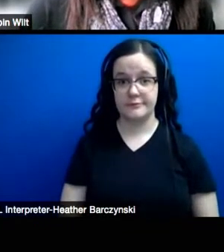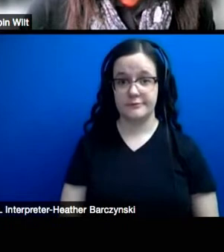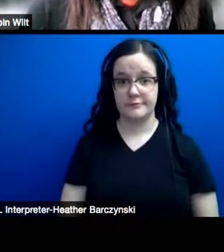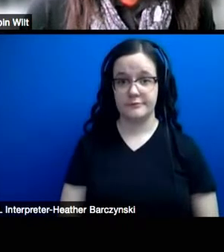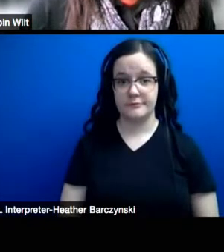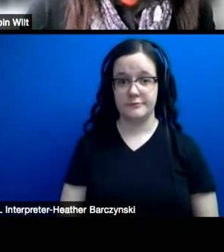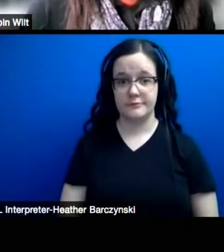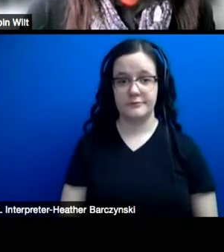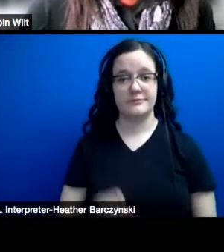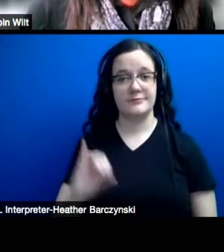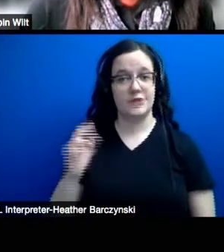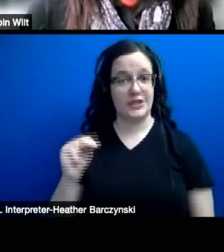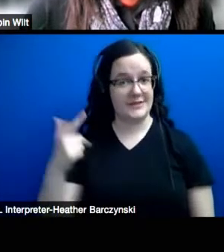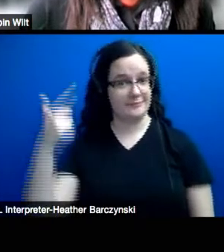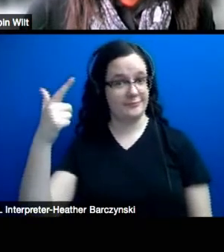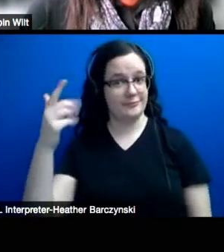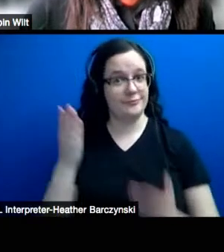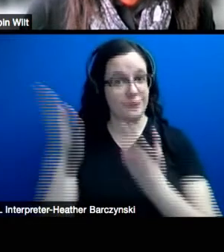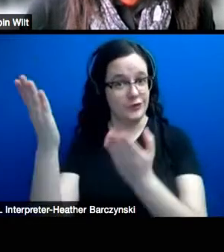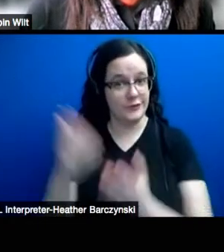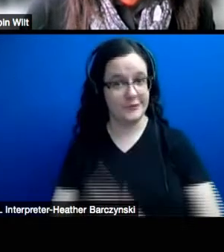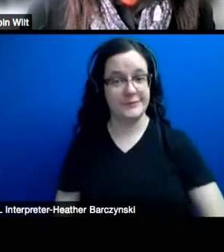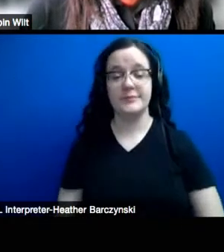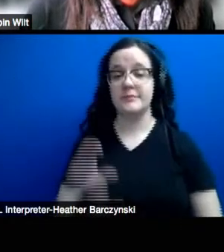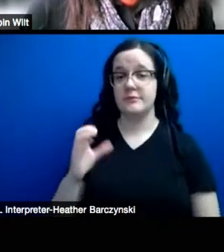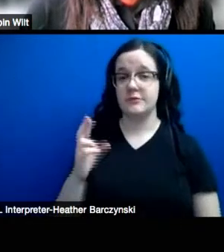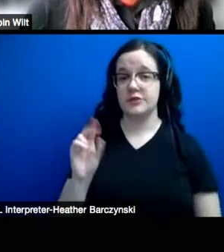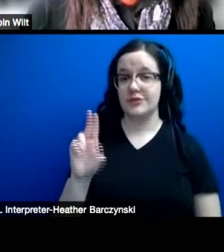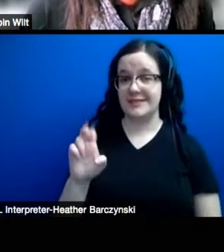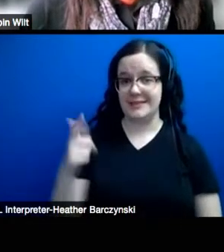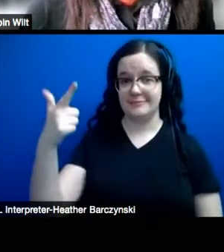So moved. Second, Christine.